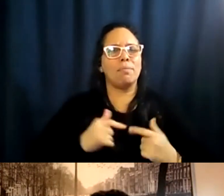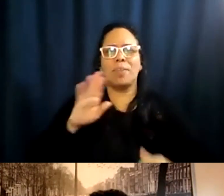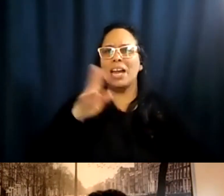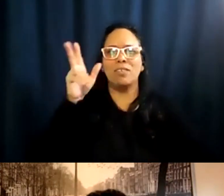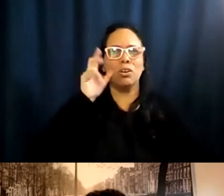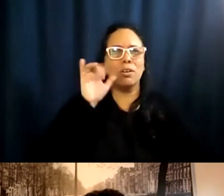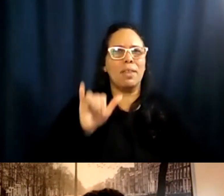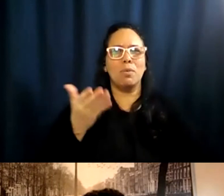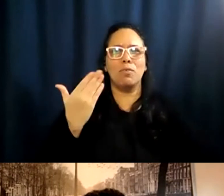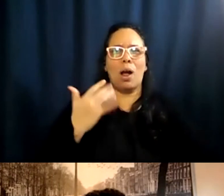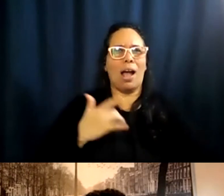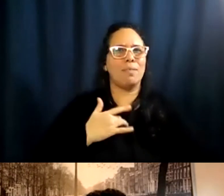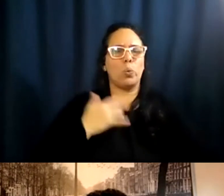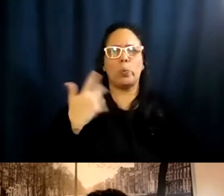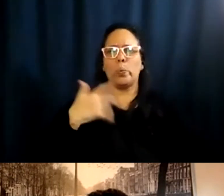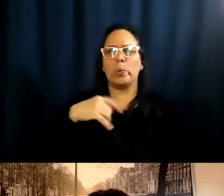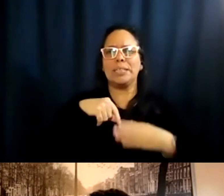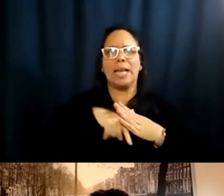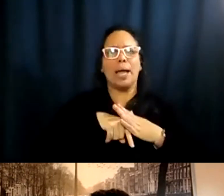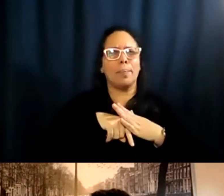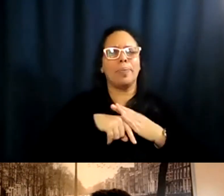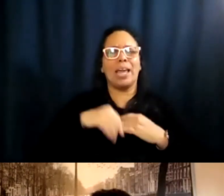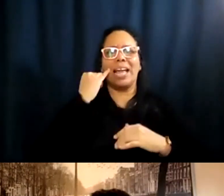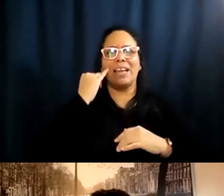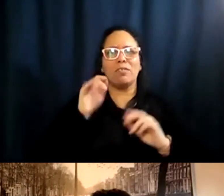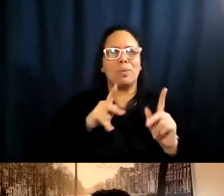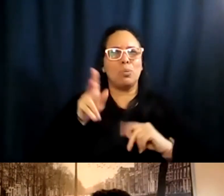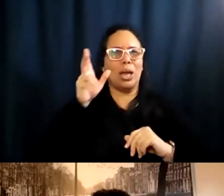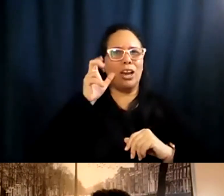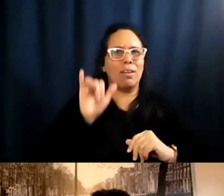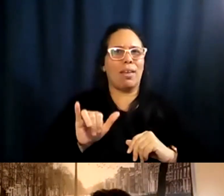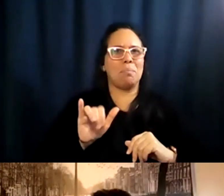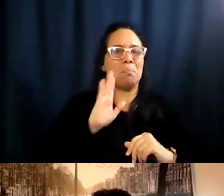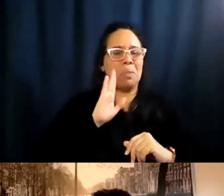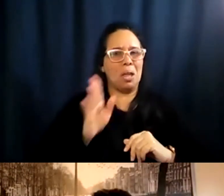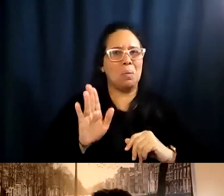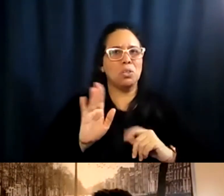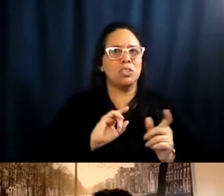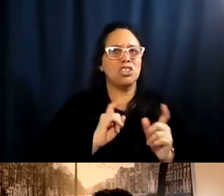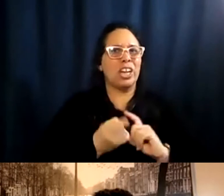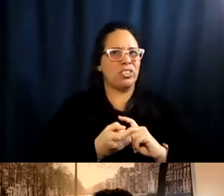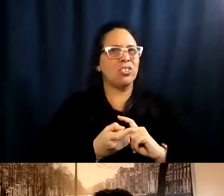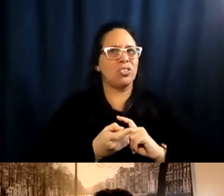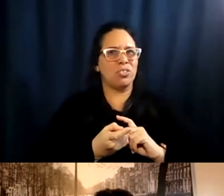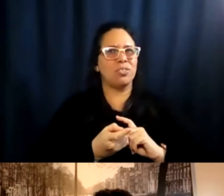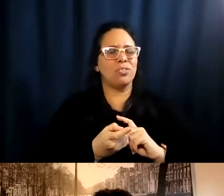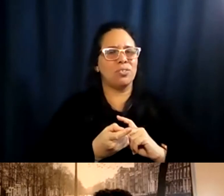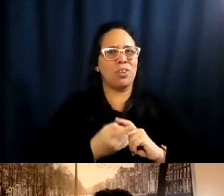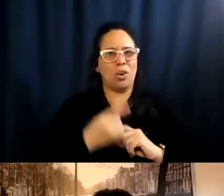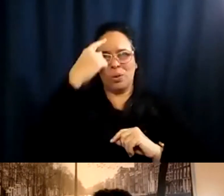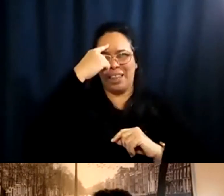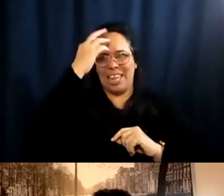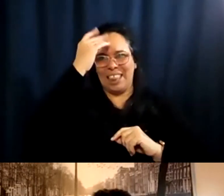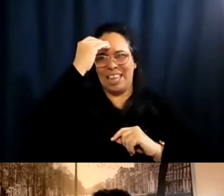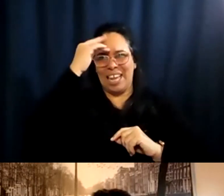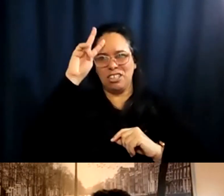and I feel like that's really deep. And if people just hear that, maybe they'll change the way that they live or change their mindset, you know. So thank you for